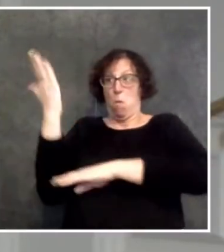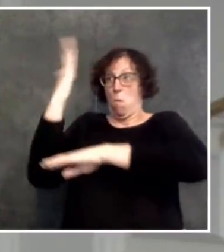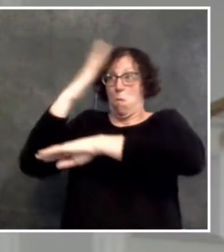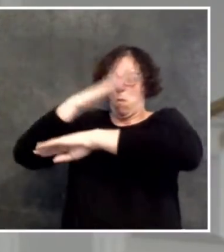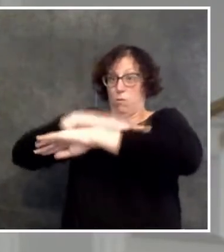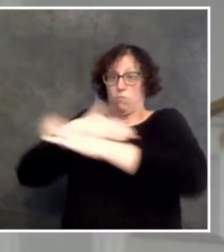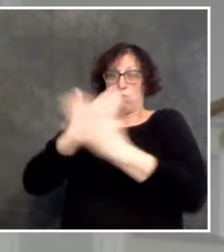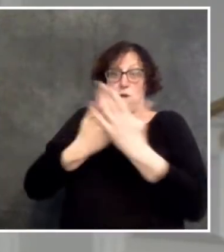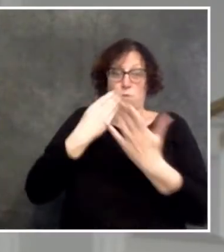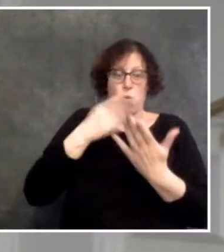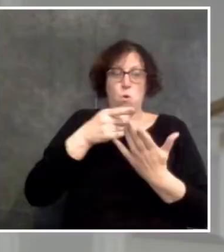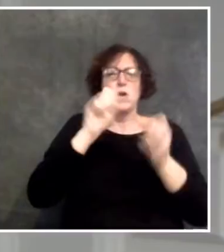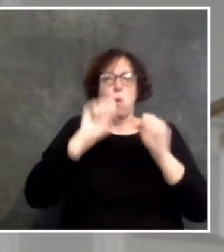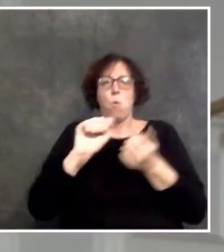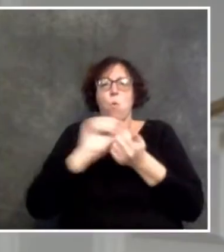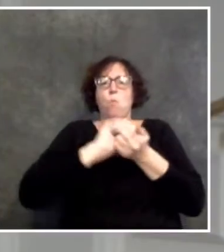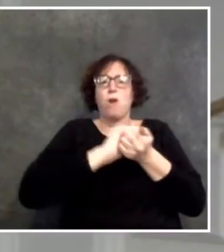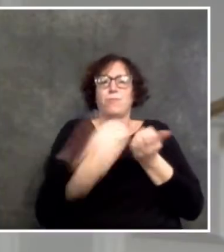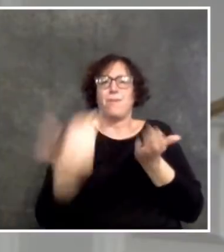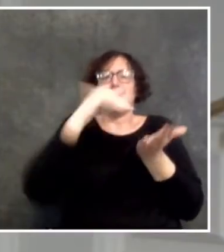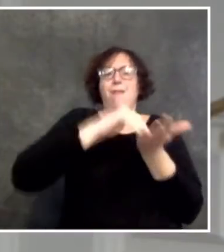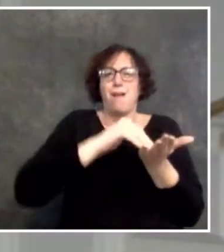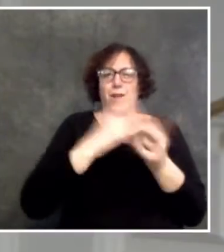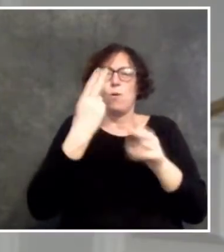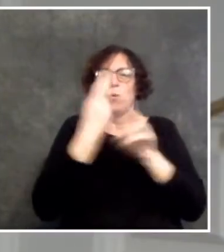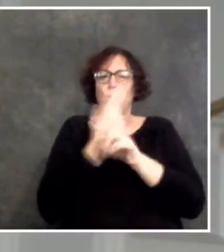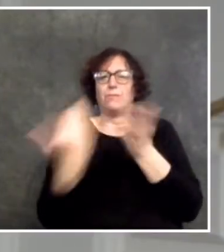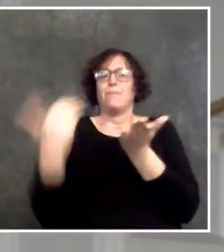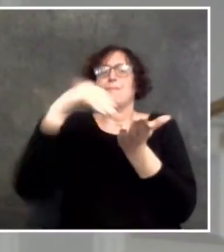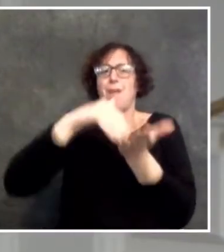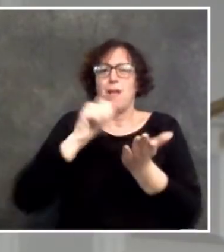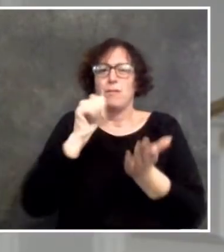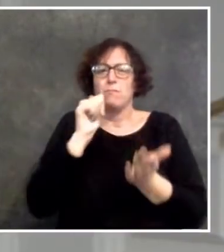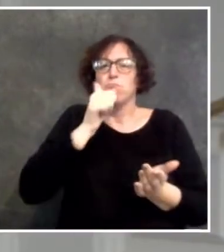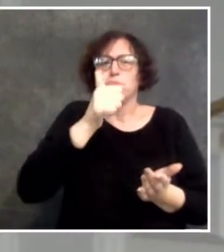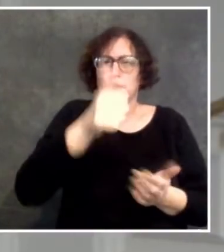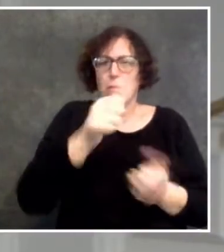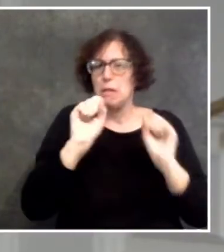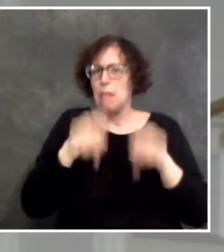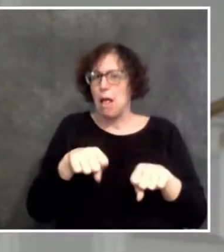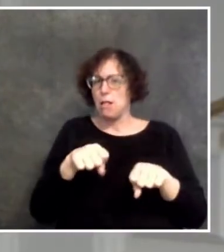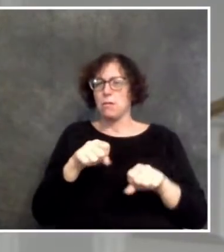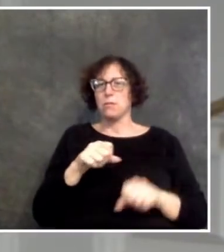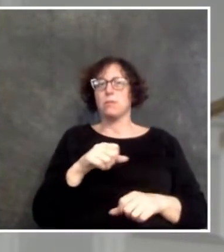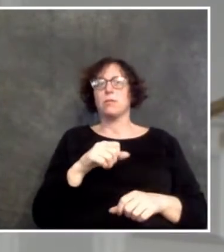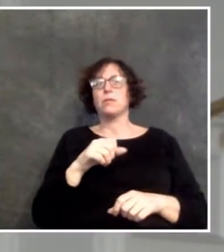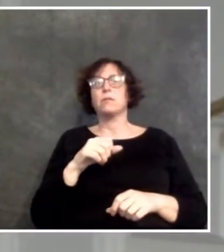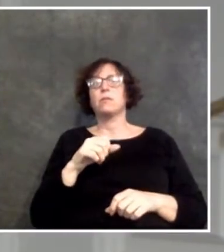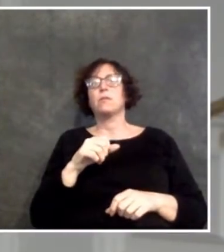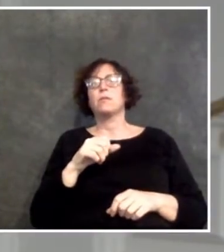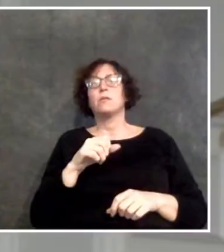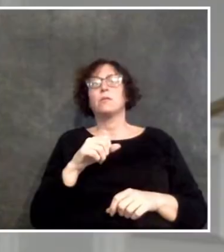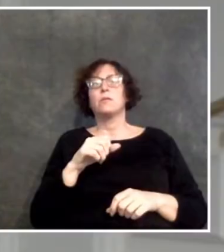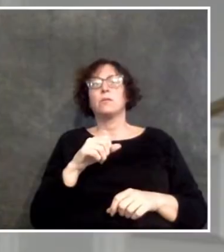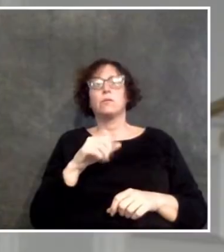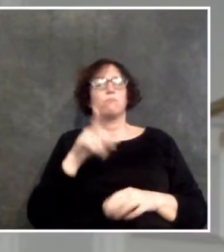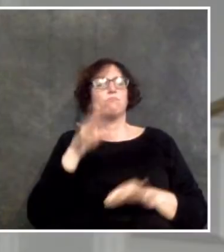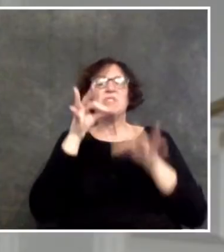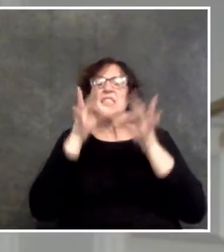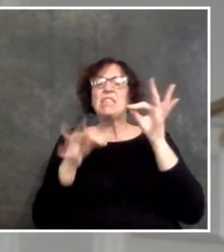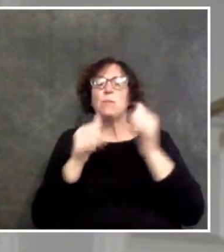more than one face covering so that you can alternate them. The important thing to note is